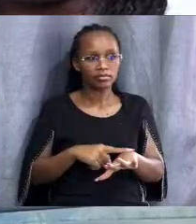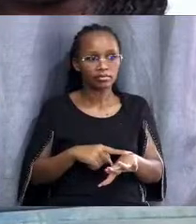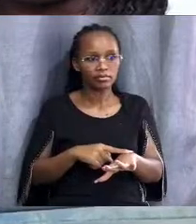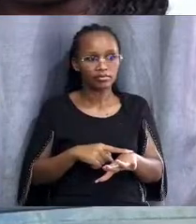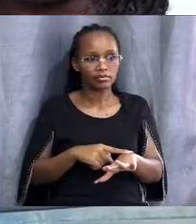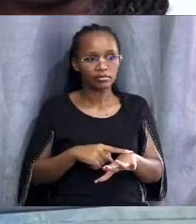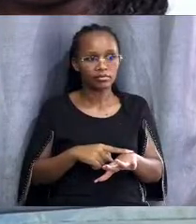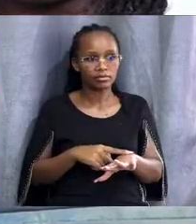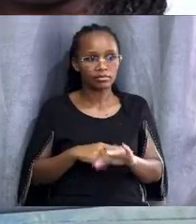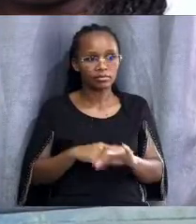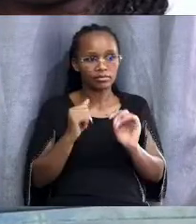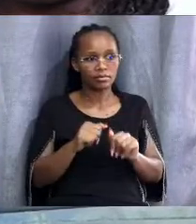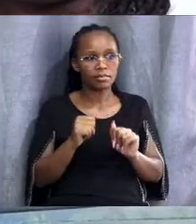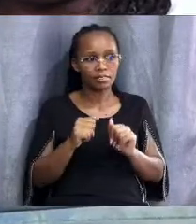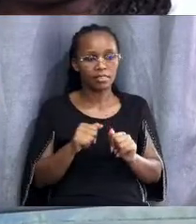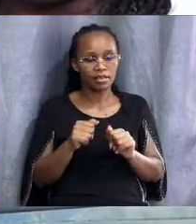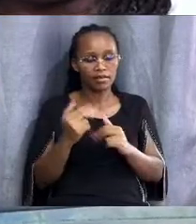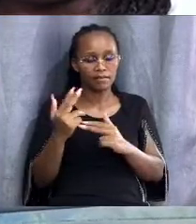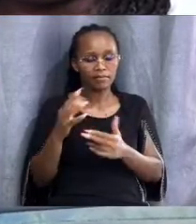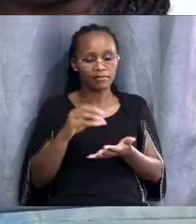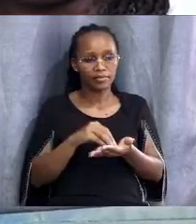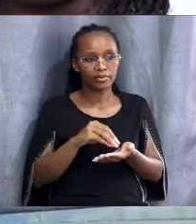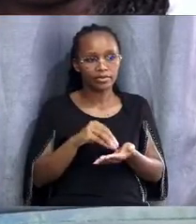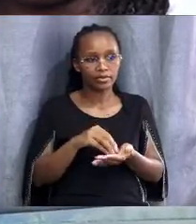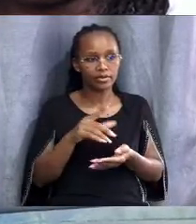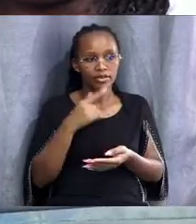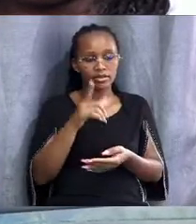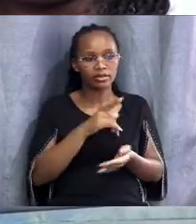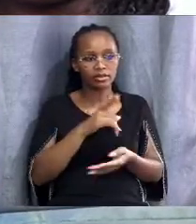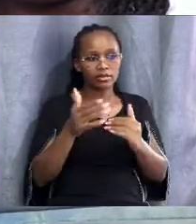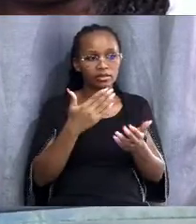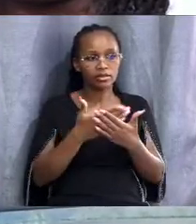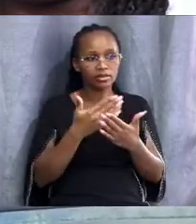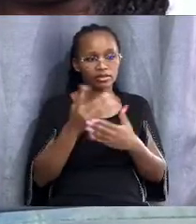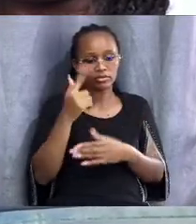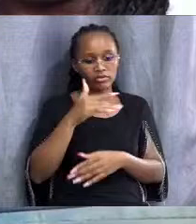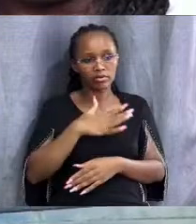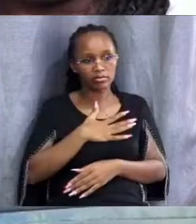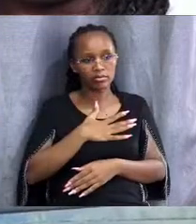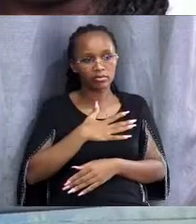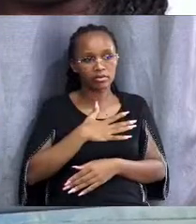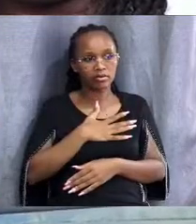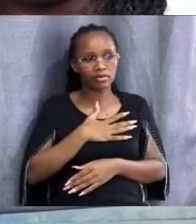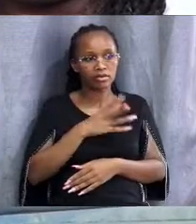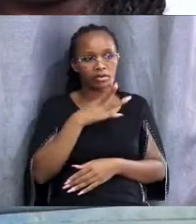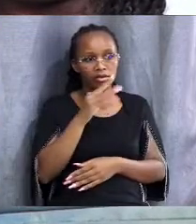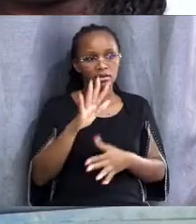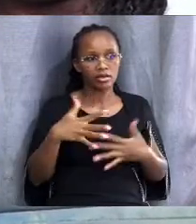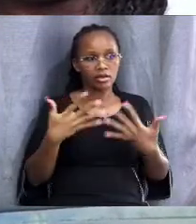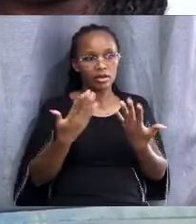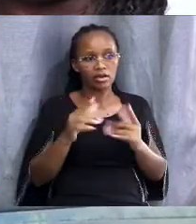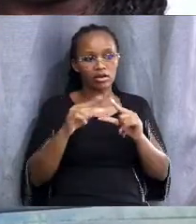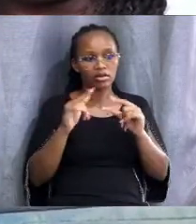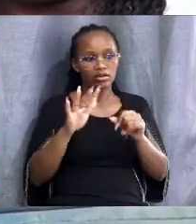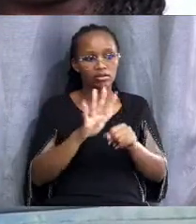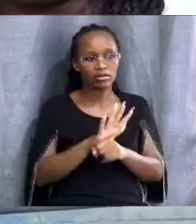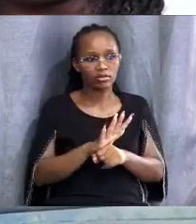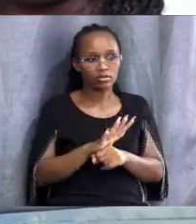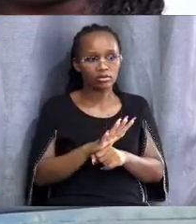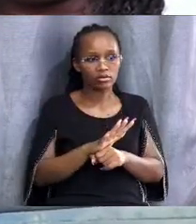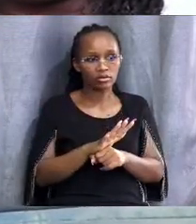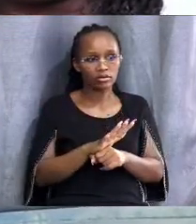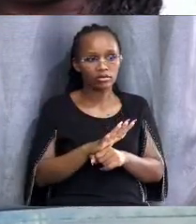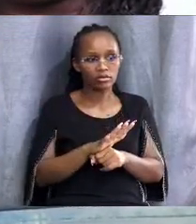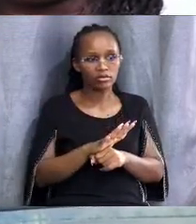until I can hold you again. And tell God thank you for me. And tell him how grateful, lucky,